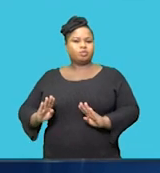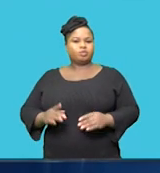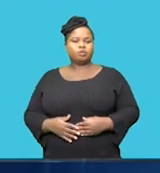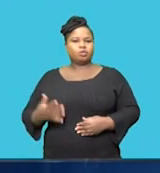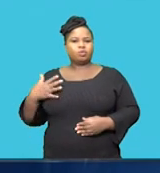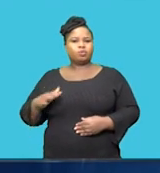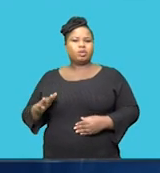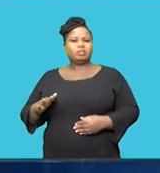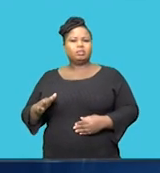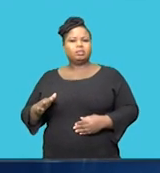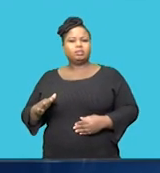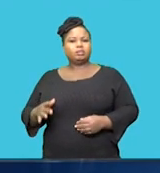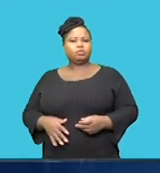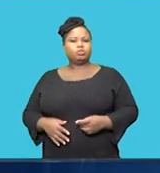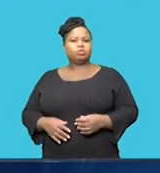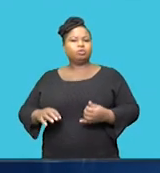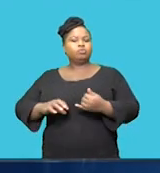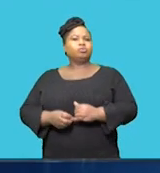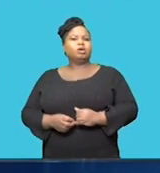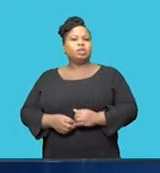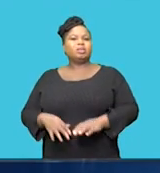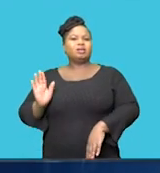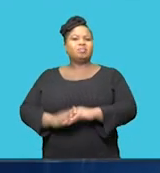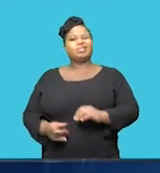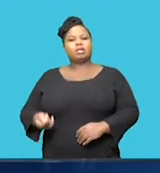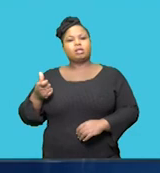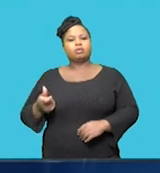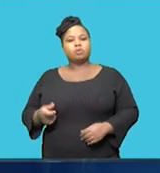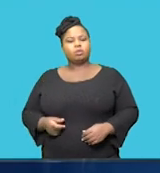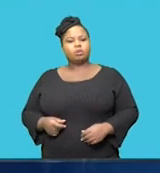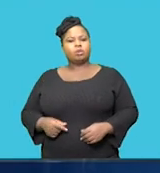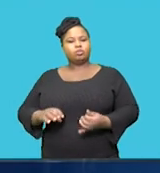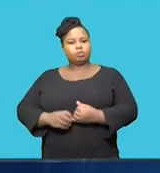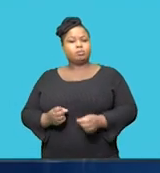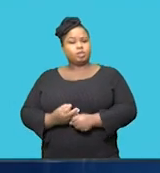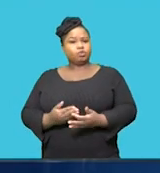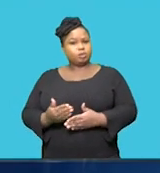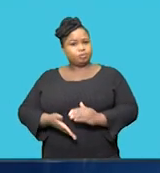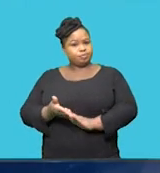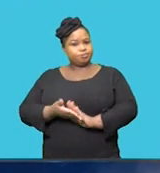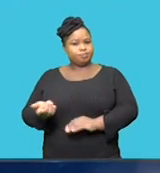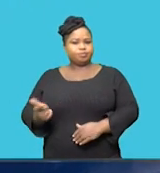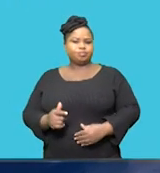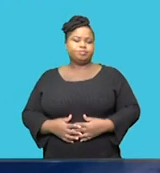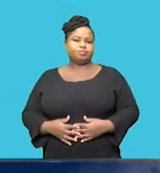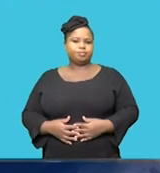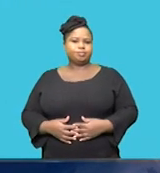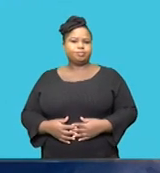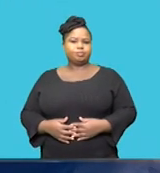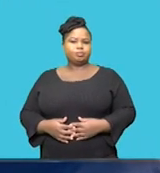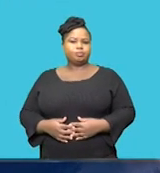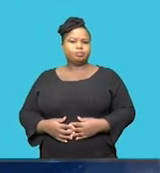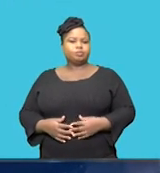toes in order to maintain the full leg and to maintain it healthy and to keep it going. Eli qela lithi